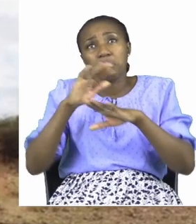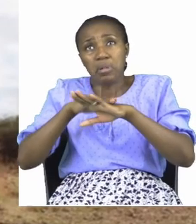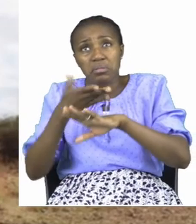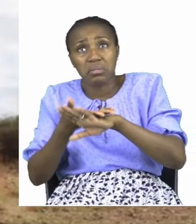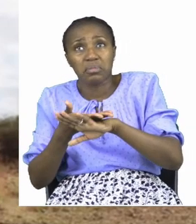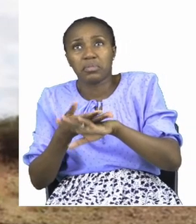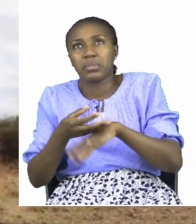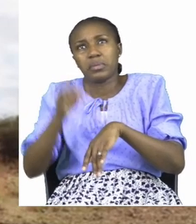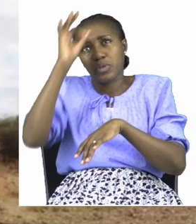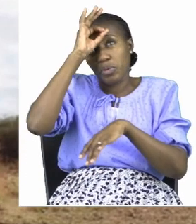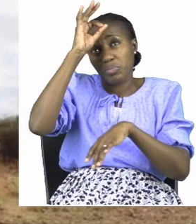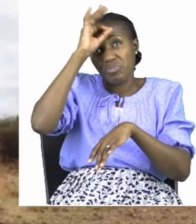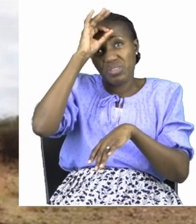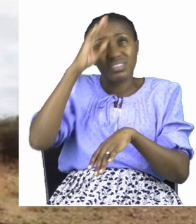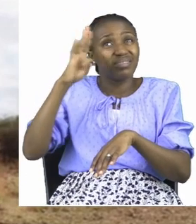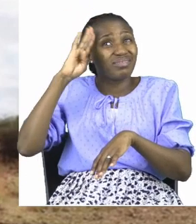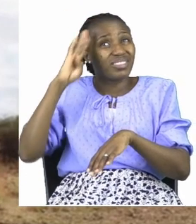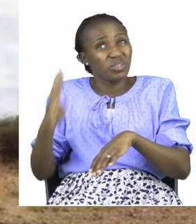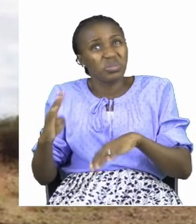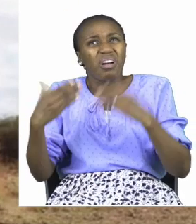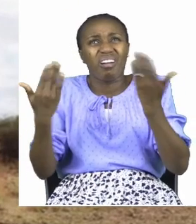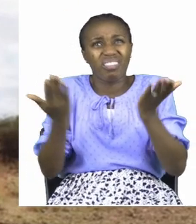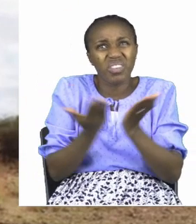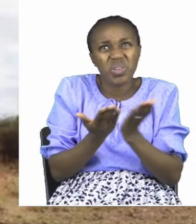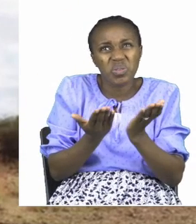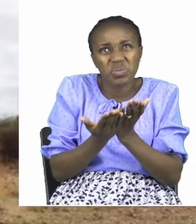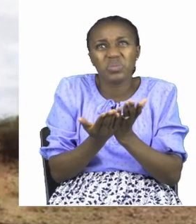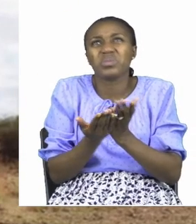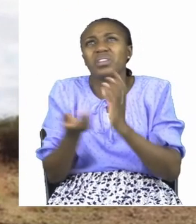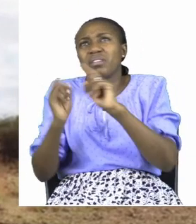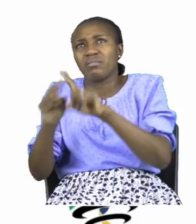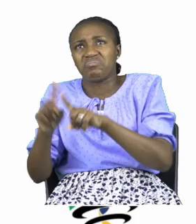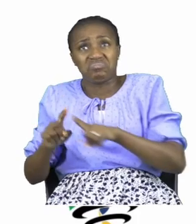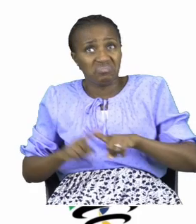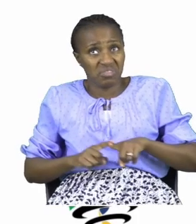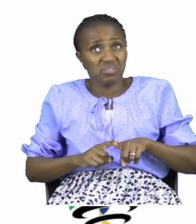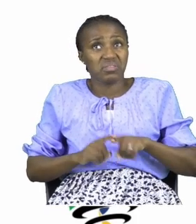include them, to include the schools and the